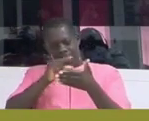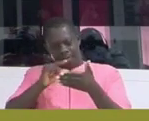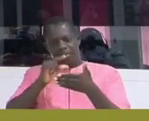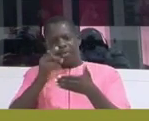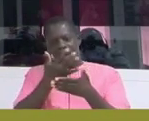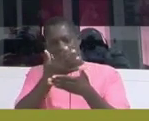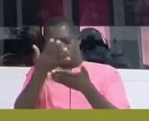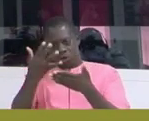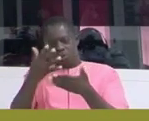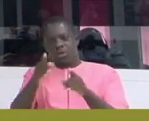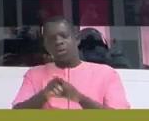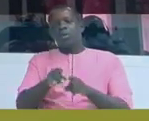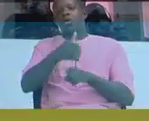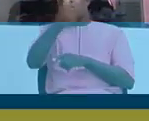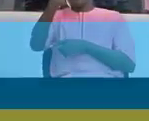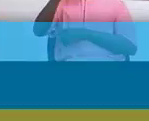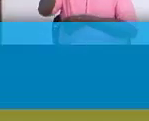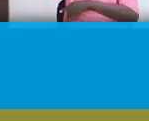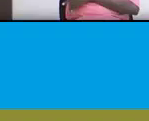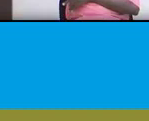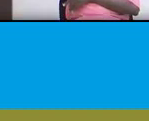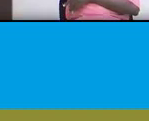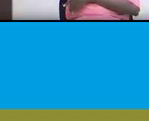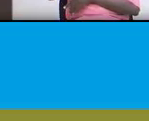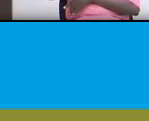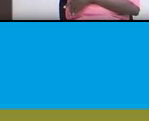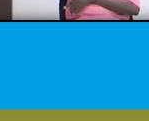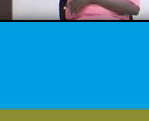truckload I will write that down.